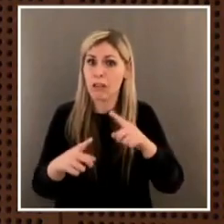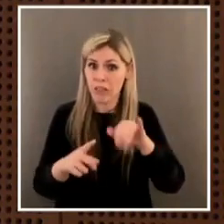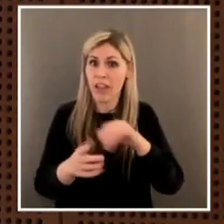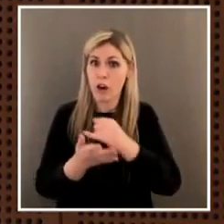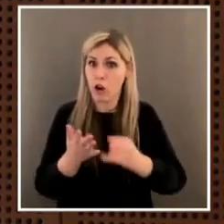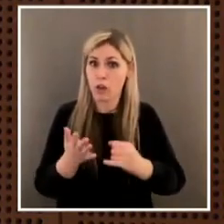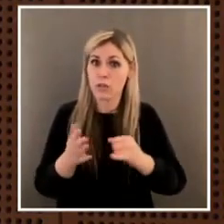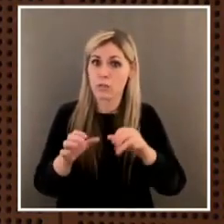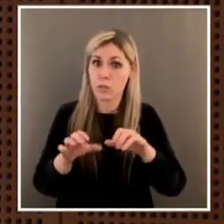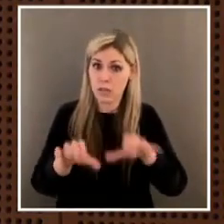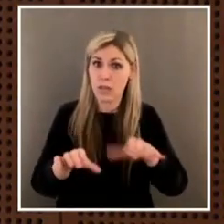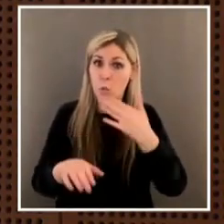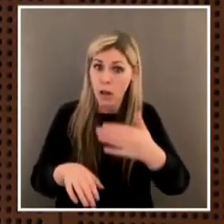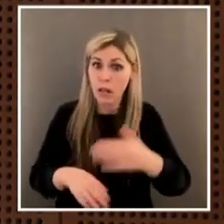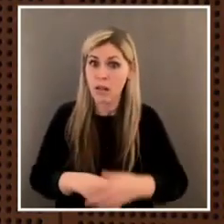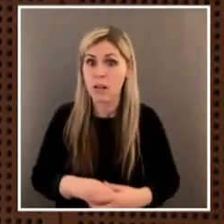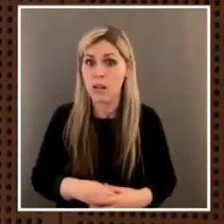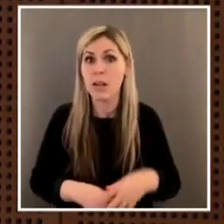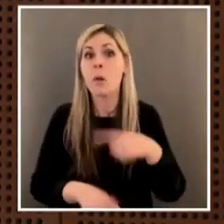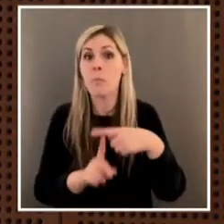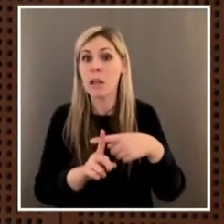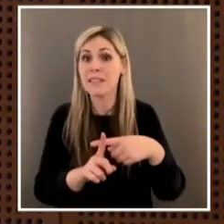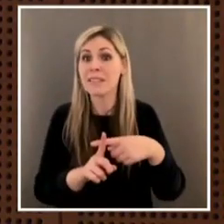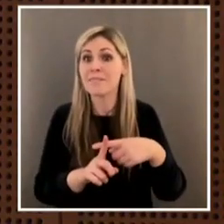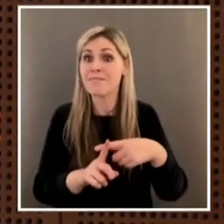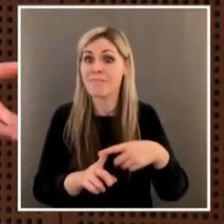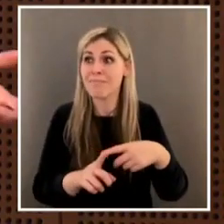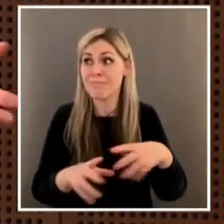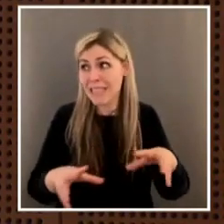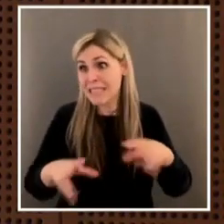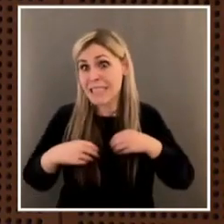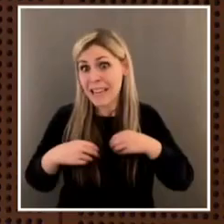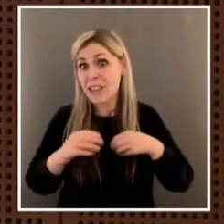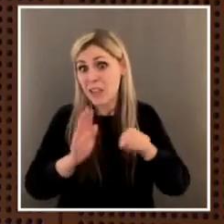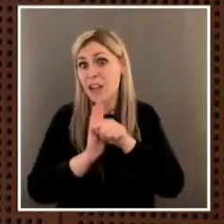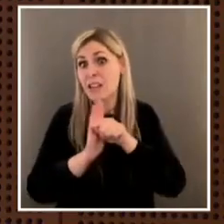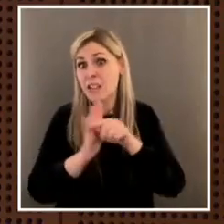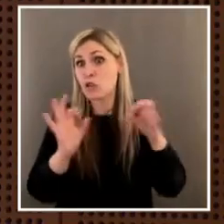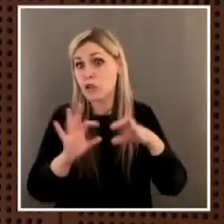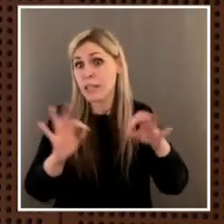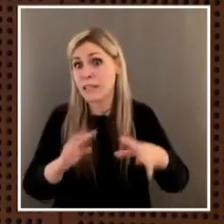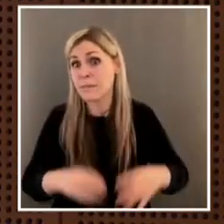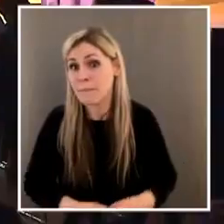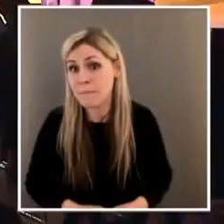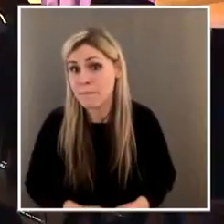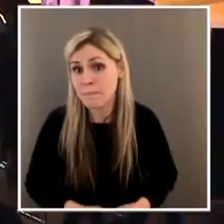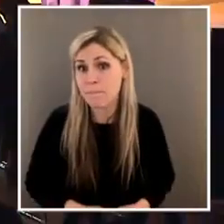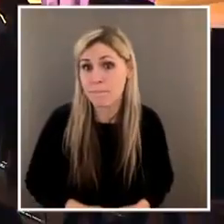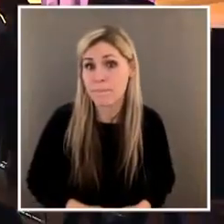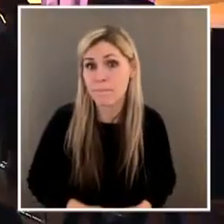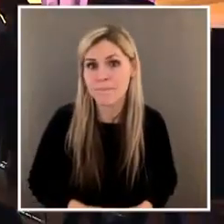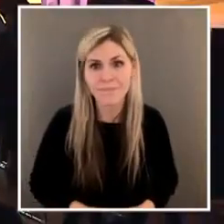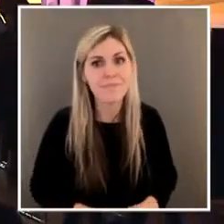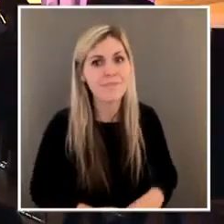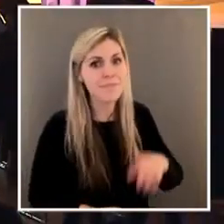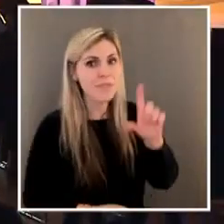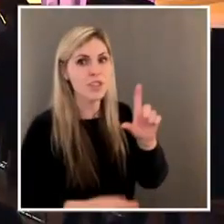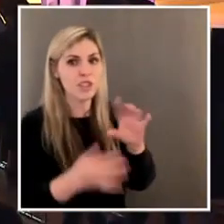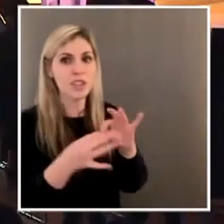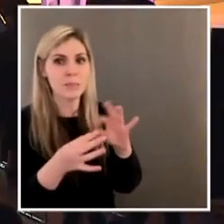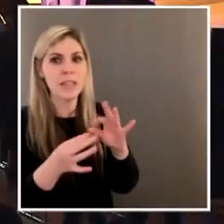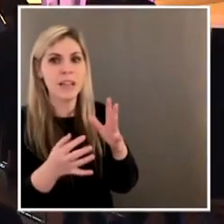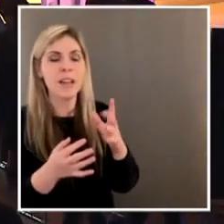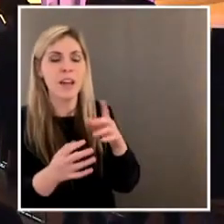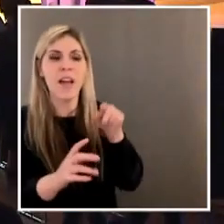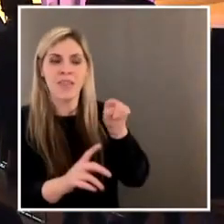and take the heat, right? I think this actually feeds in really nice with the